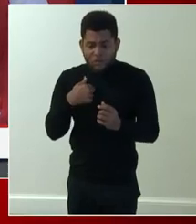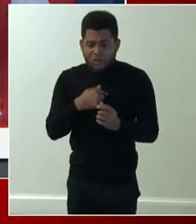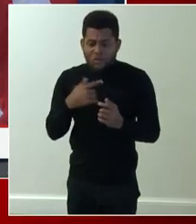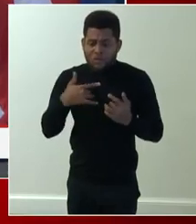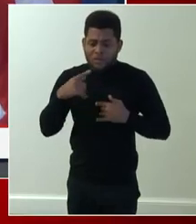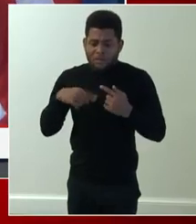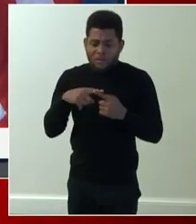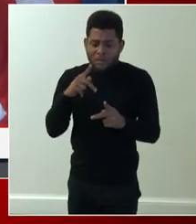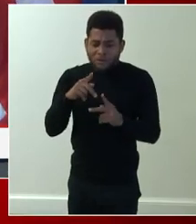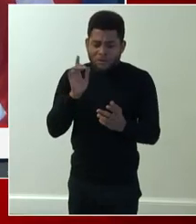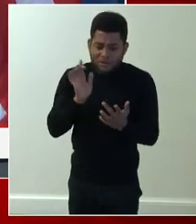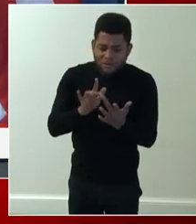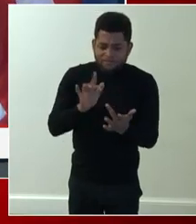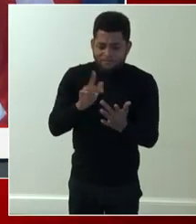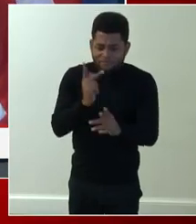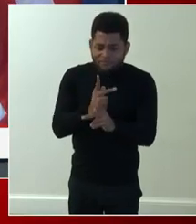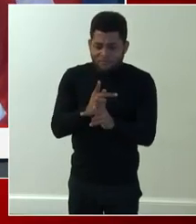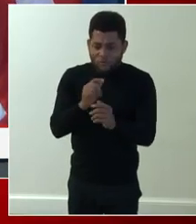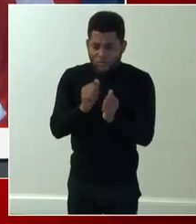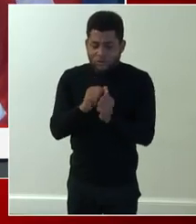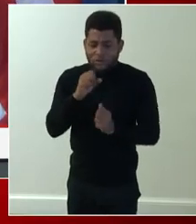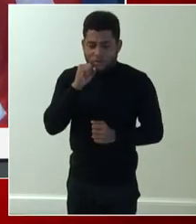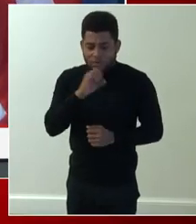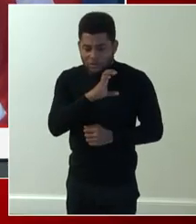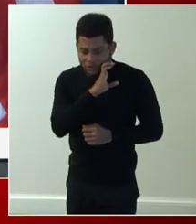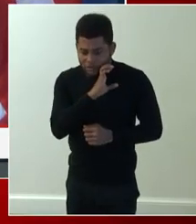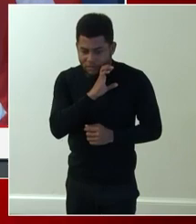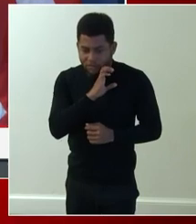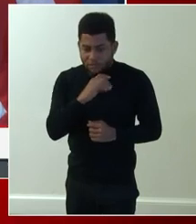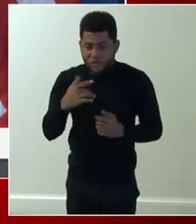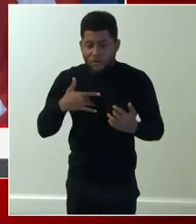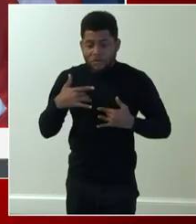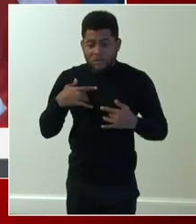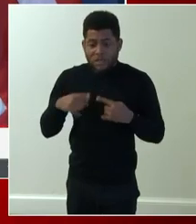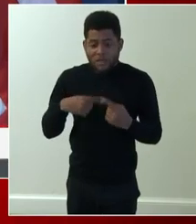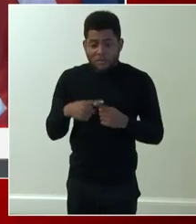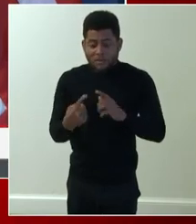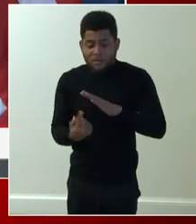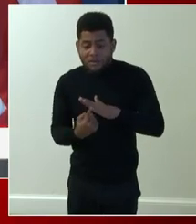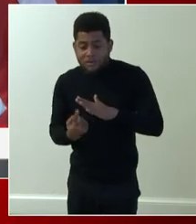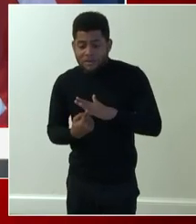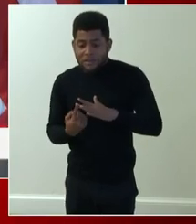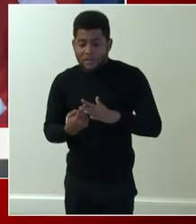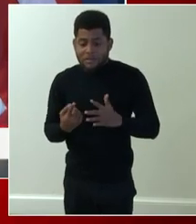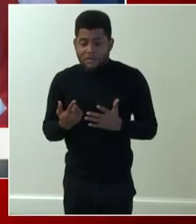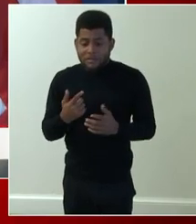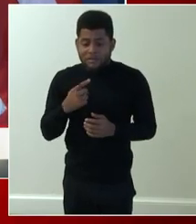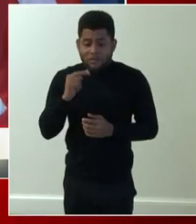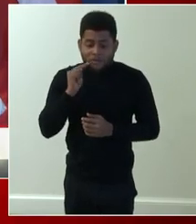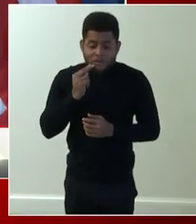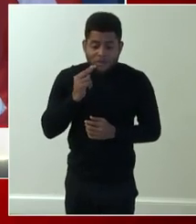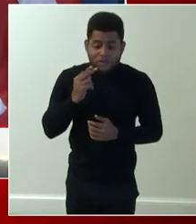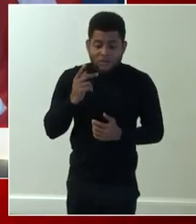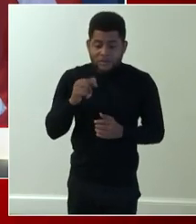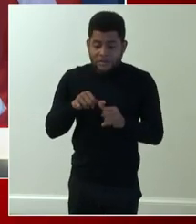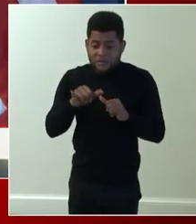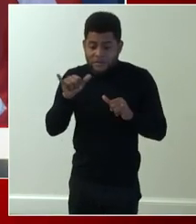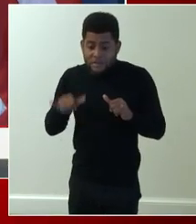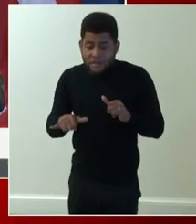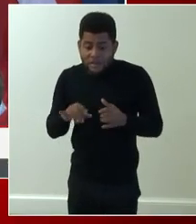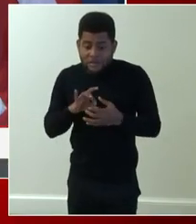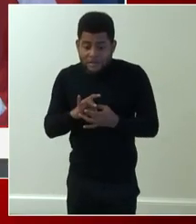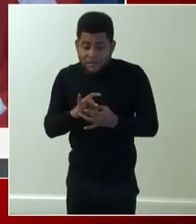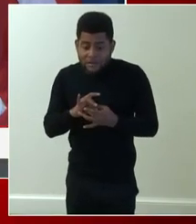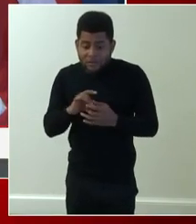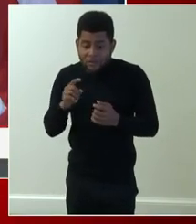with our seniors for concerns around isolation, nutrition, staying connected to